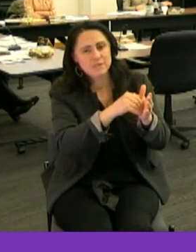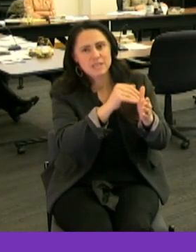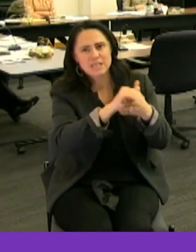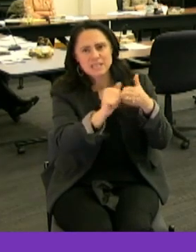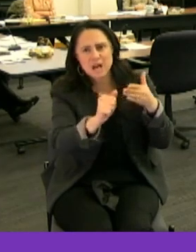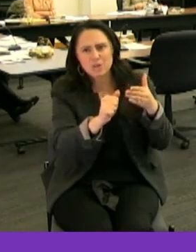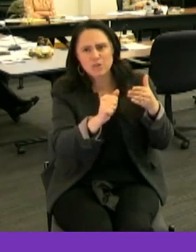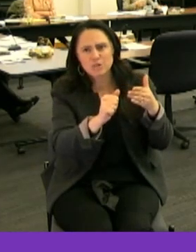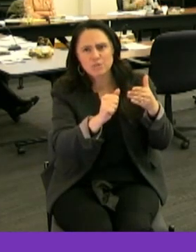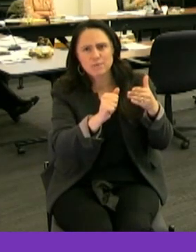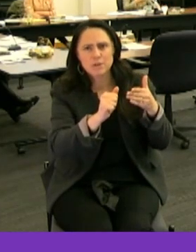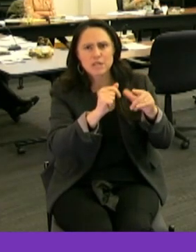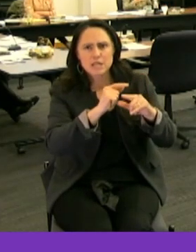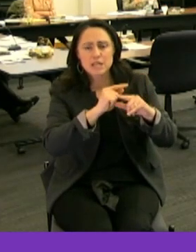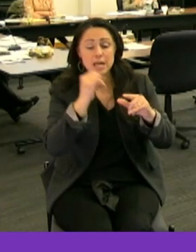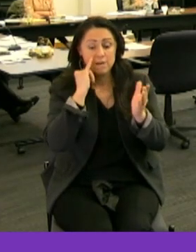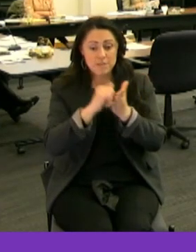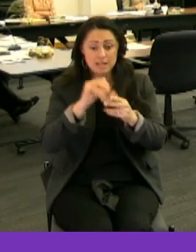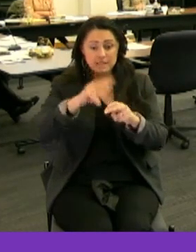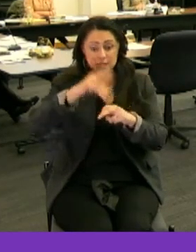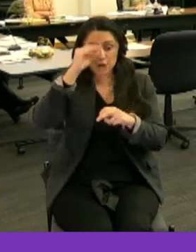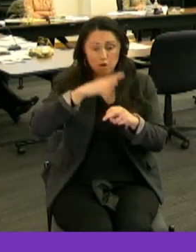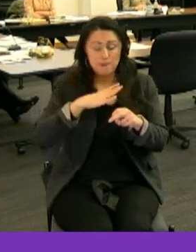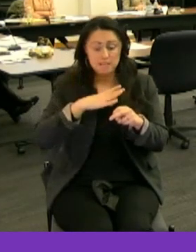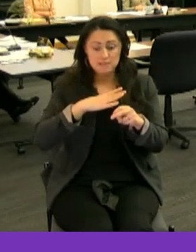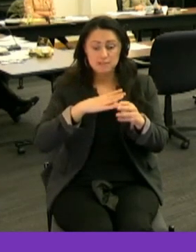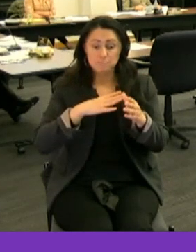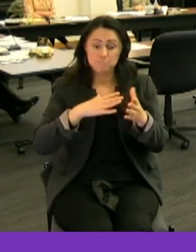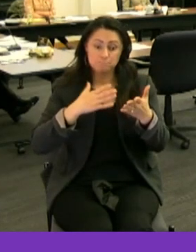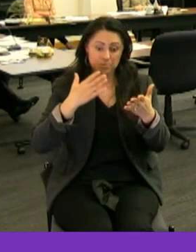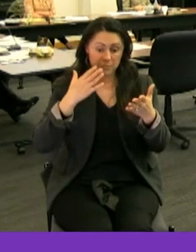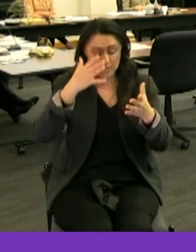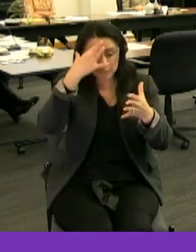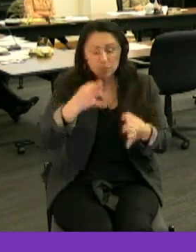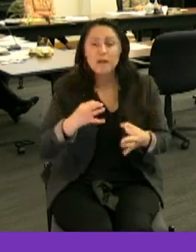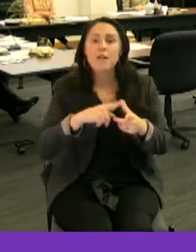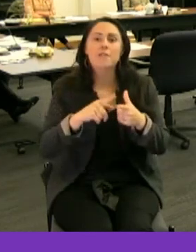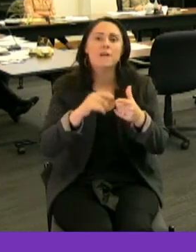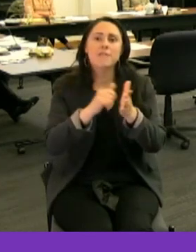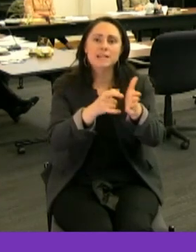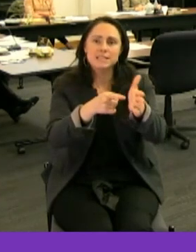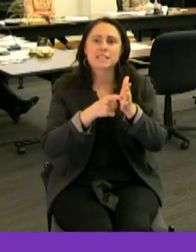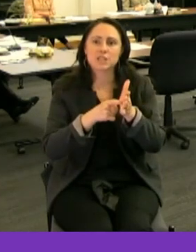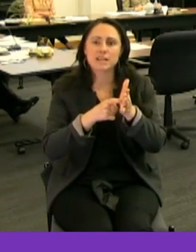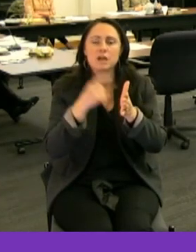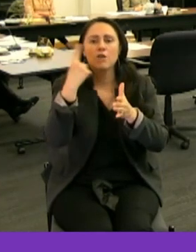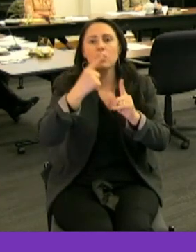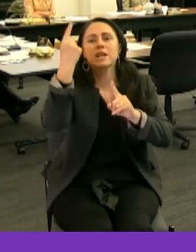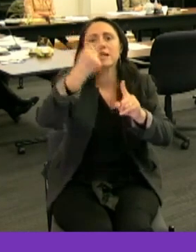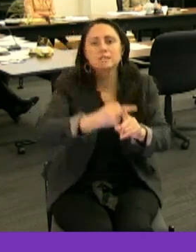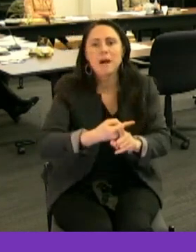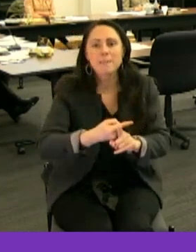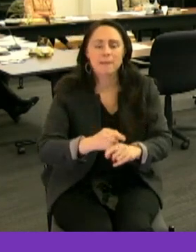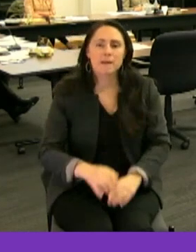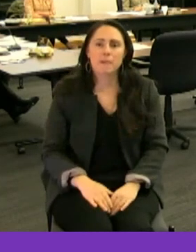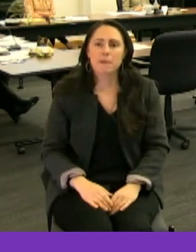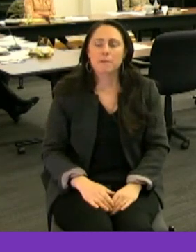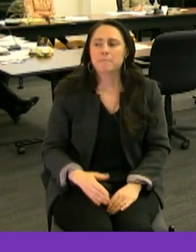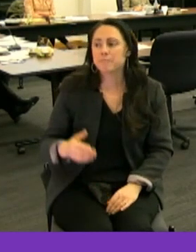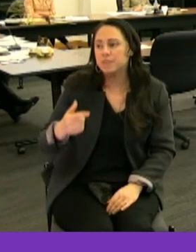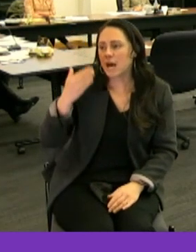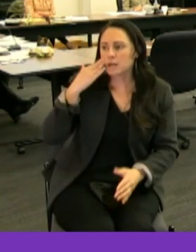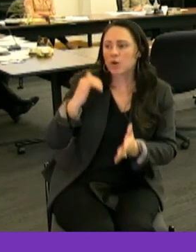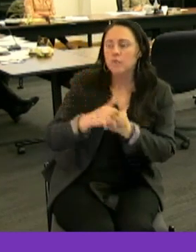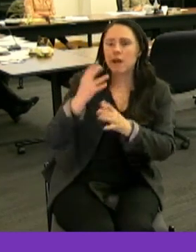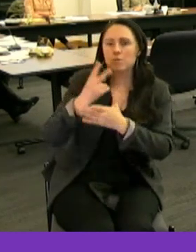So if that's the chairman's direction, then that would be on the agenda as an action item for next month. Okay. Yeah. Well, I know that